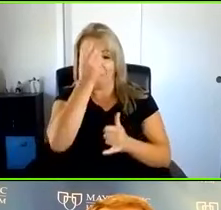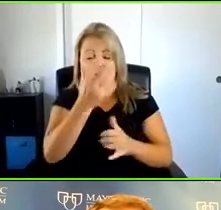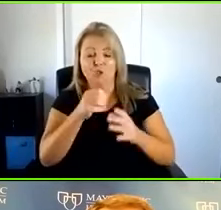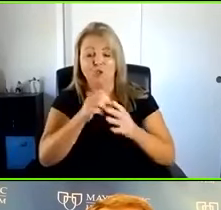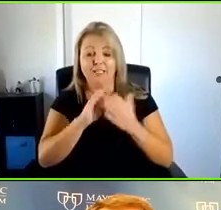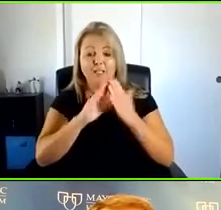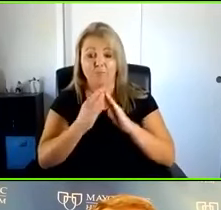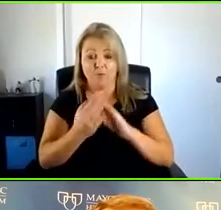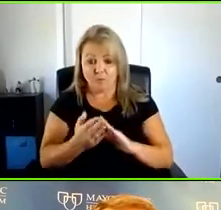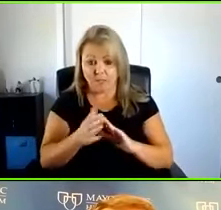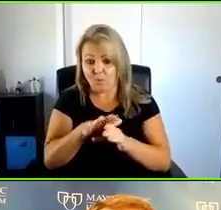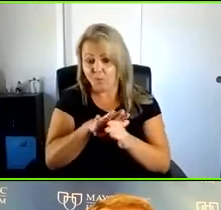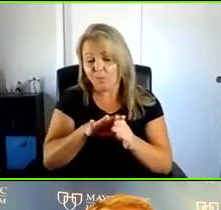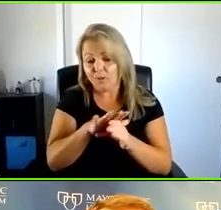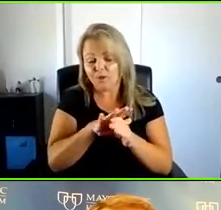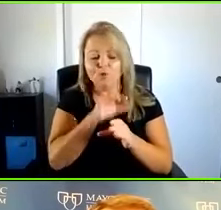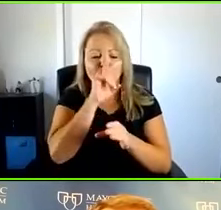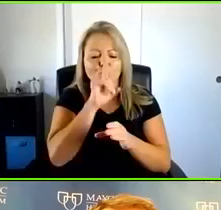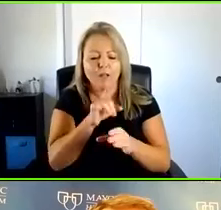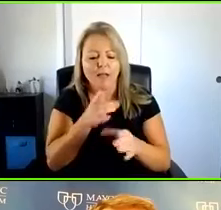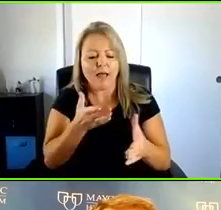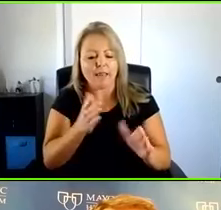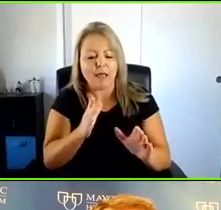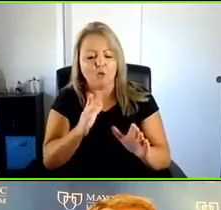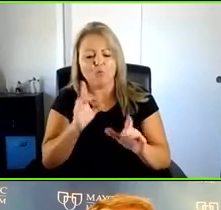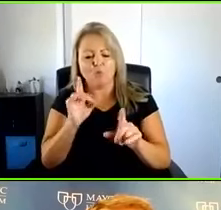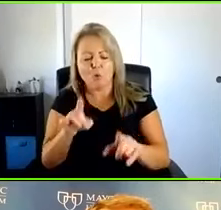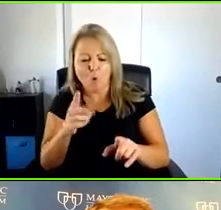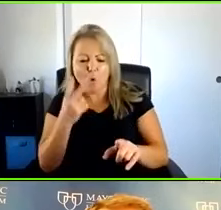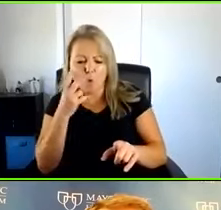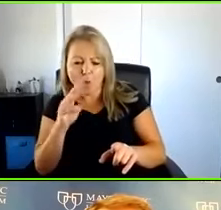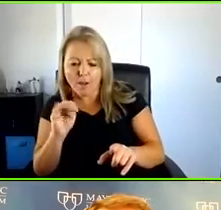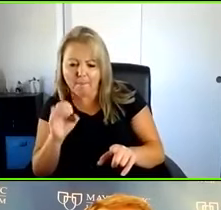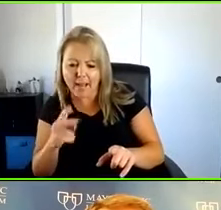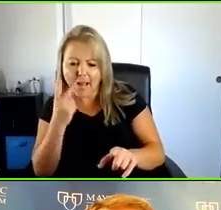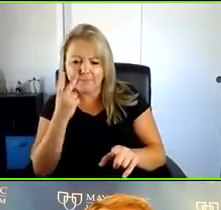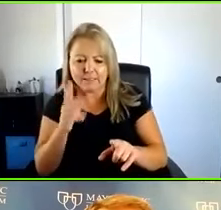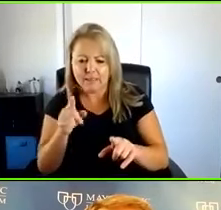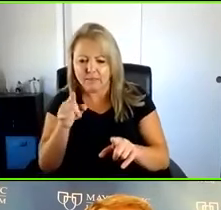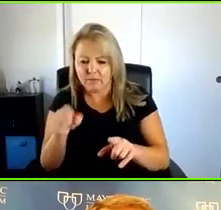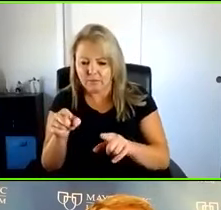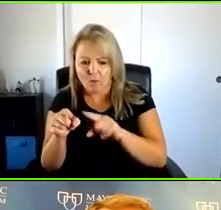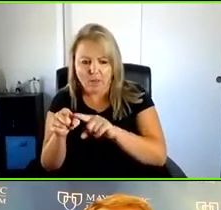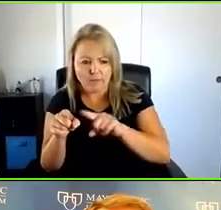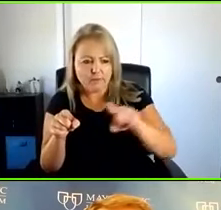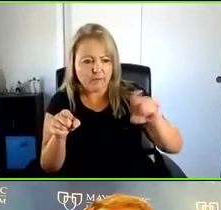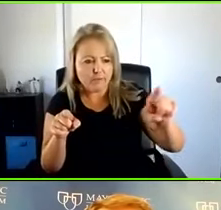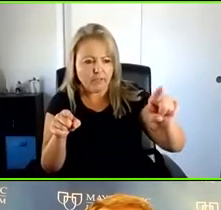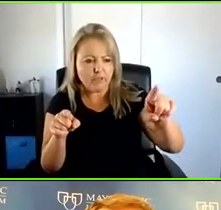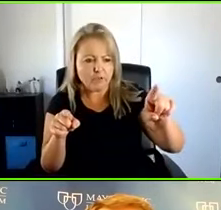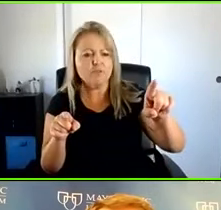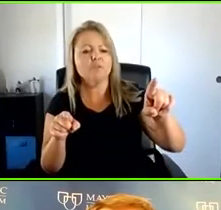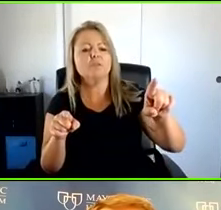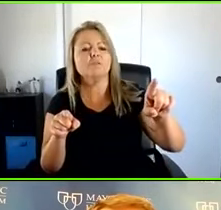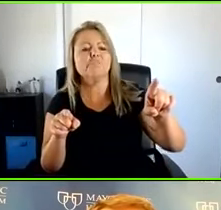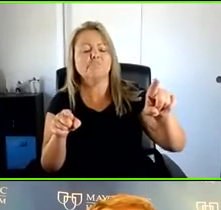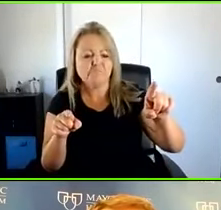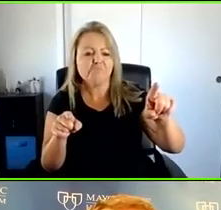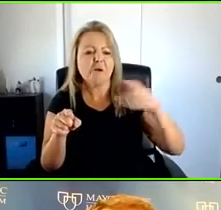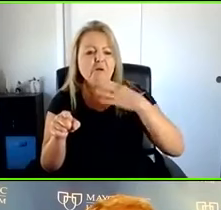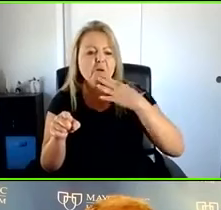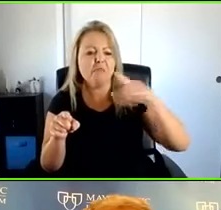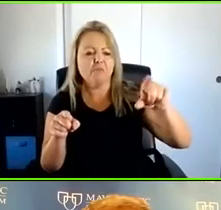community and regions, you know, this really allows you to go take a look at a map, see where you're at, see where your destination's at, and make a call in terms